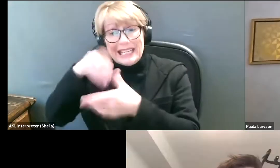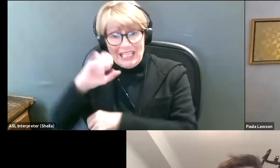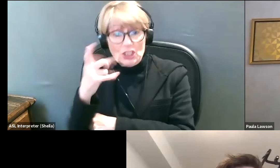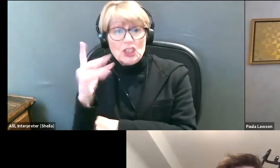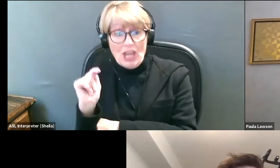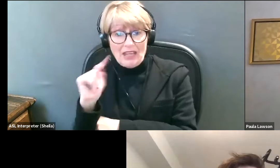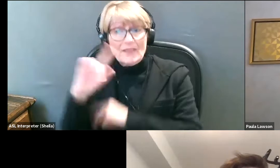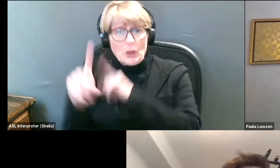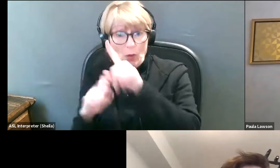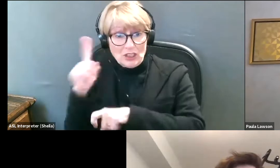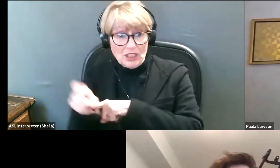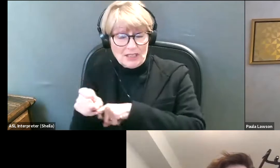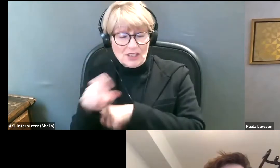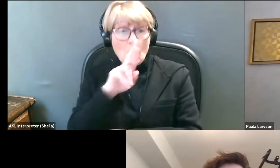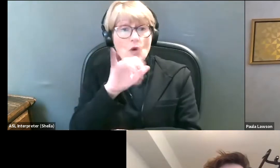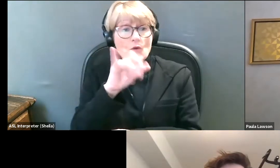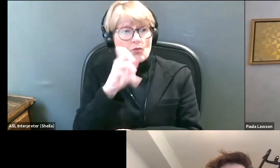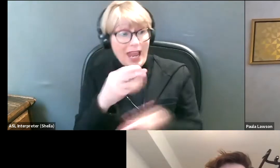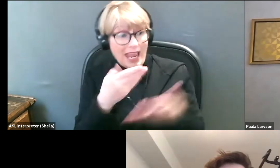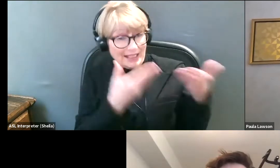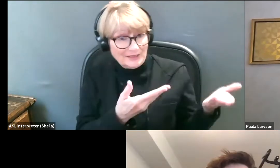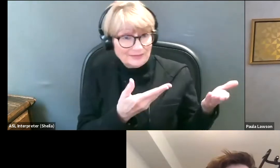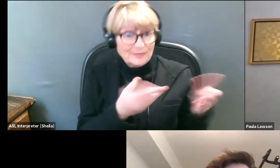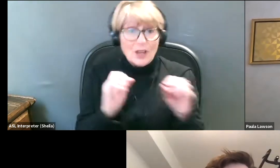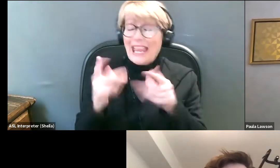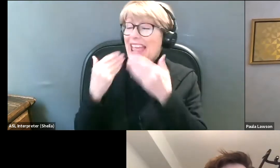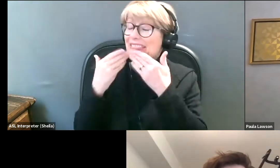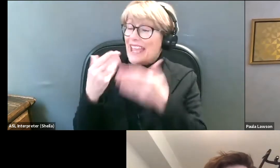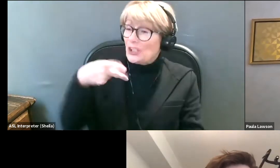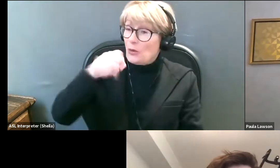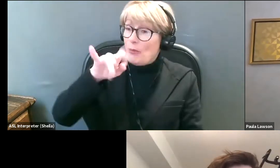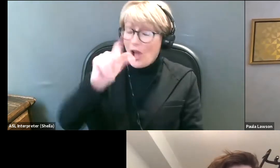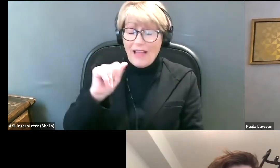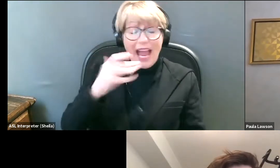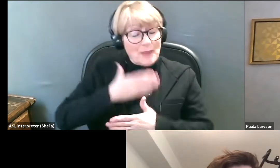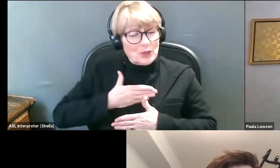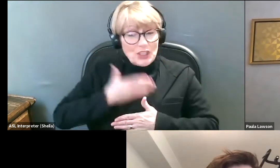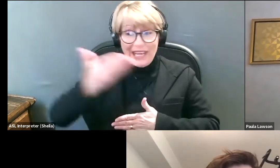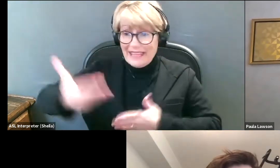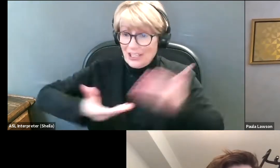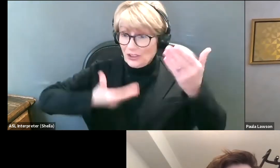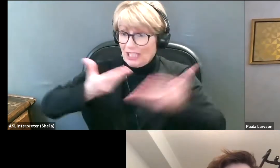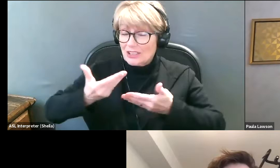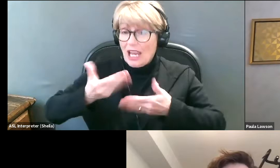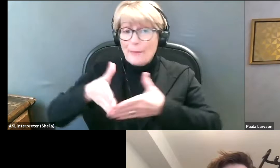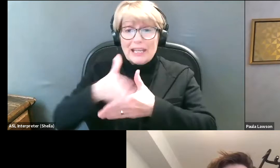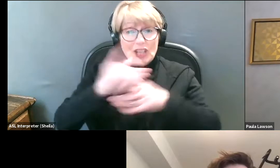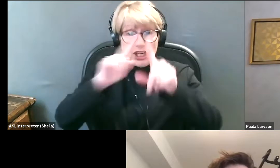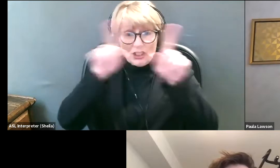start? Great. Thank you, Paula. I appreciate the introduction, and let me get my screen up here.